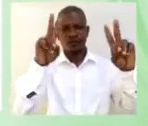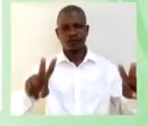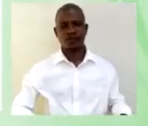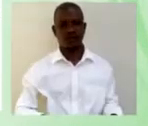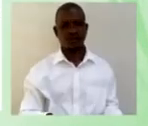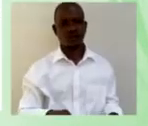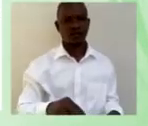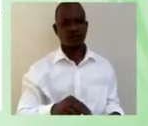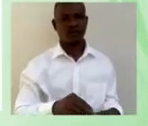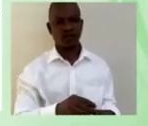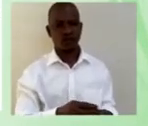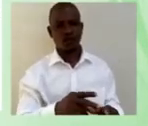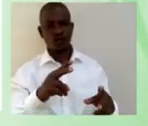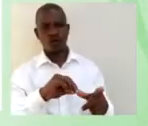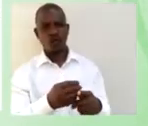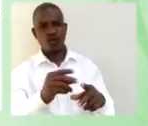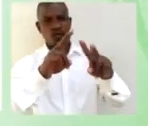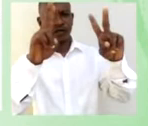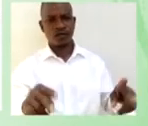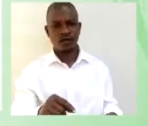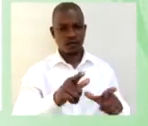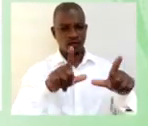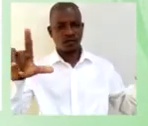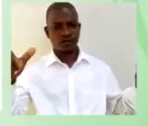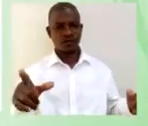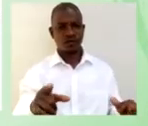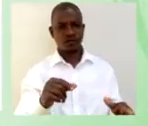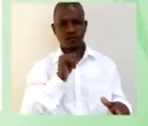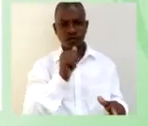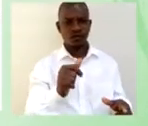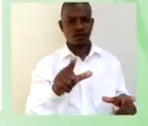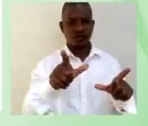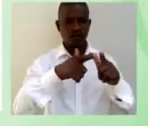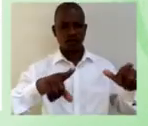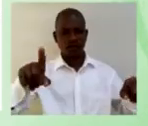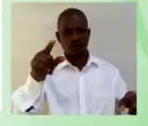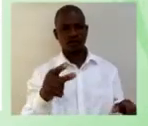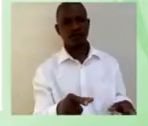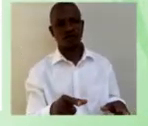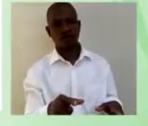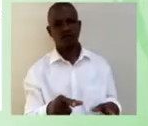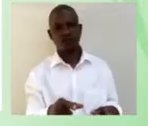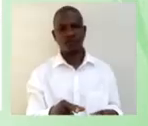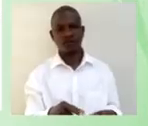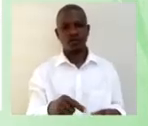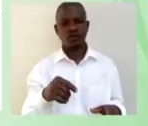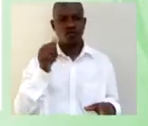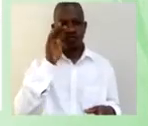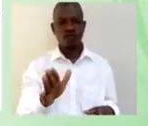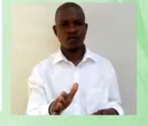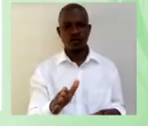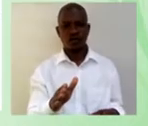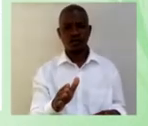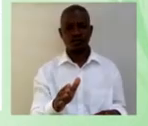village, not village, language, not language,